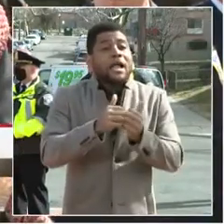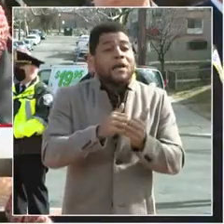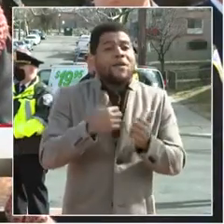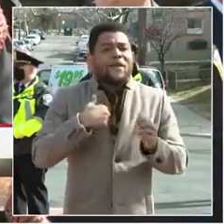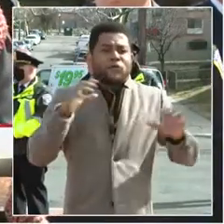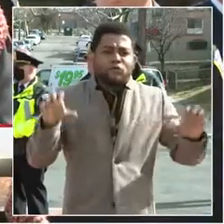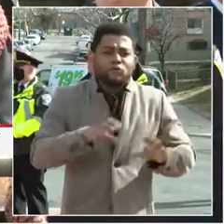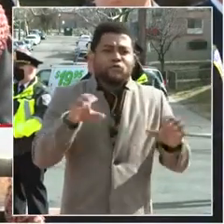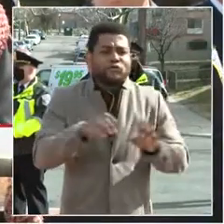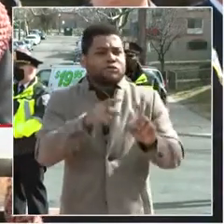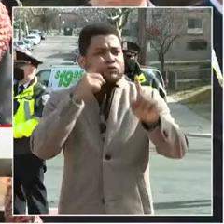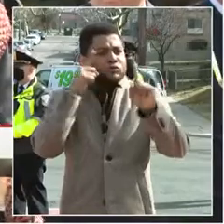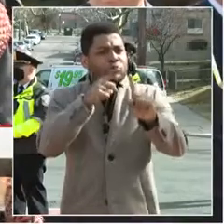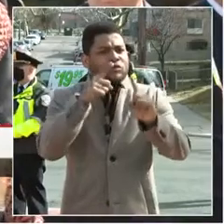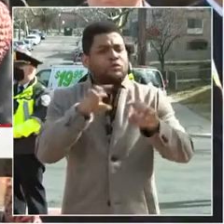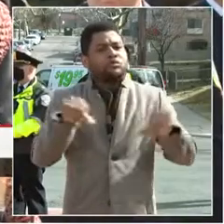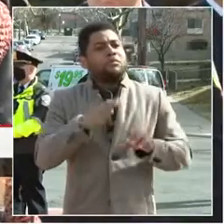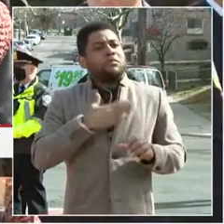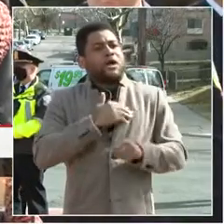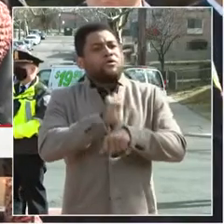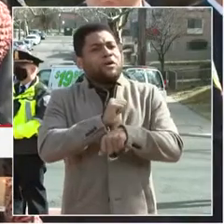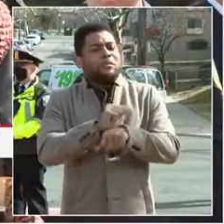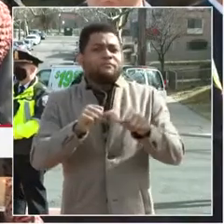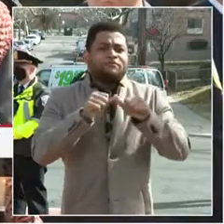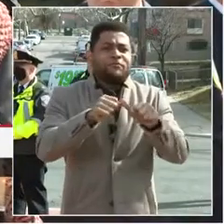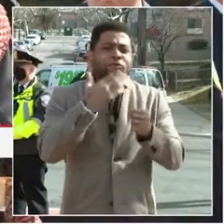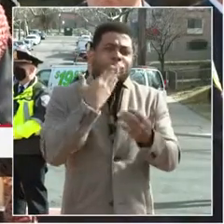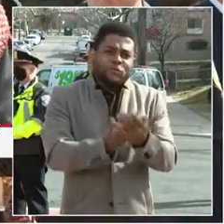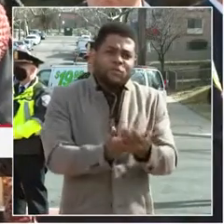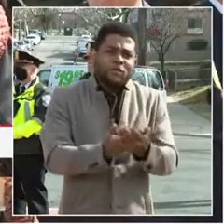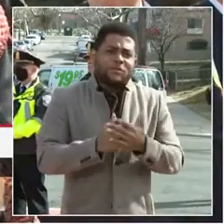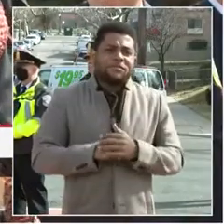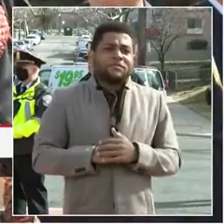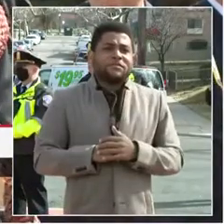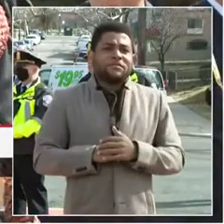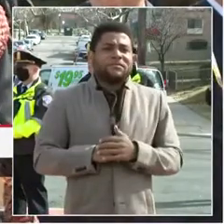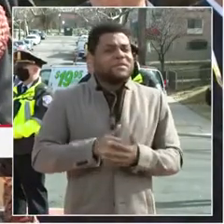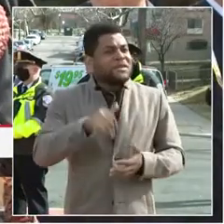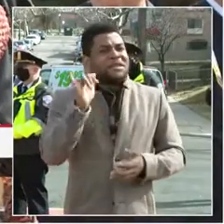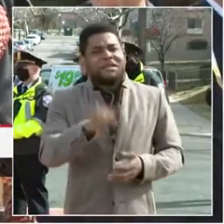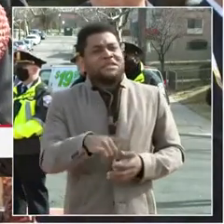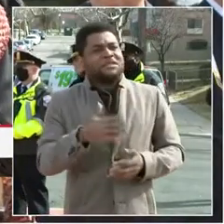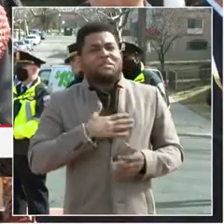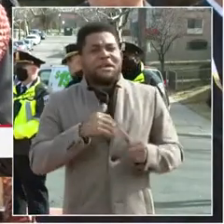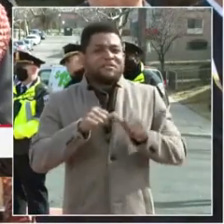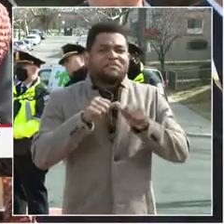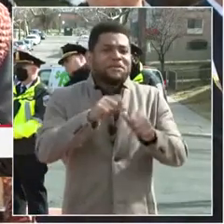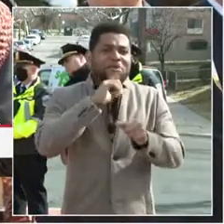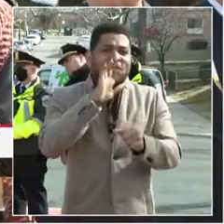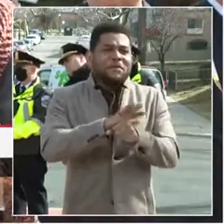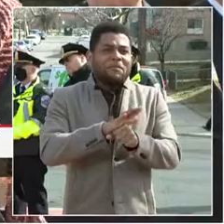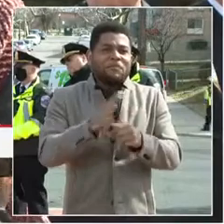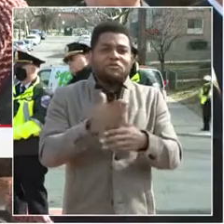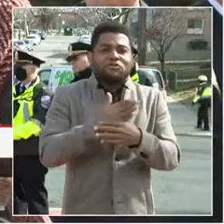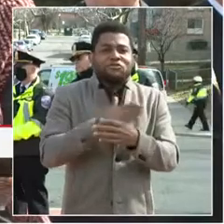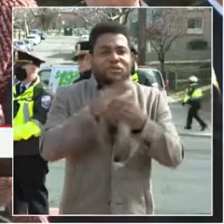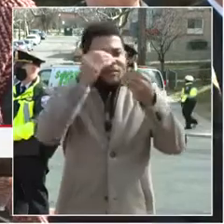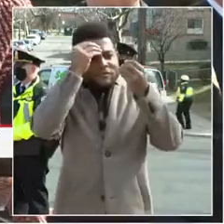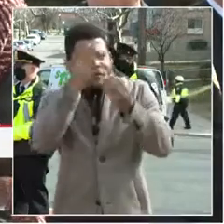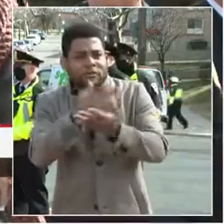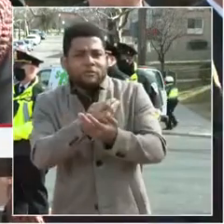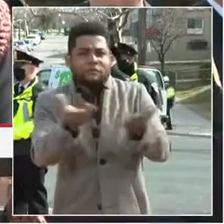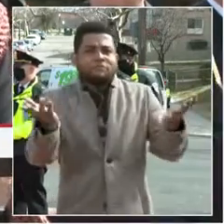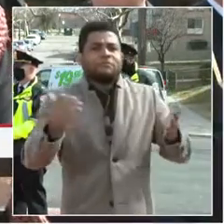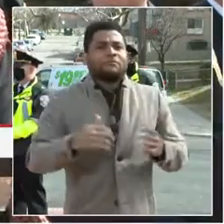doing the job well. And that is the message I continue to tell residents. One thing that I also